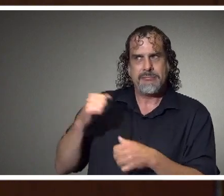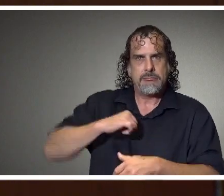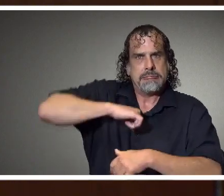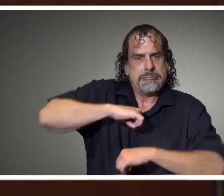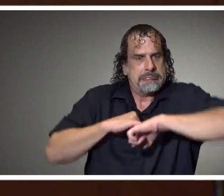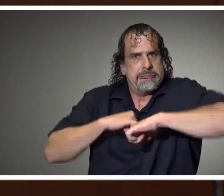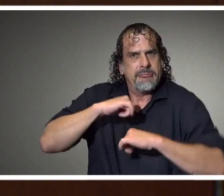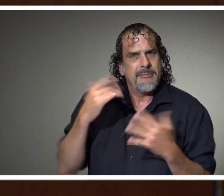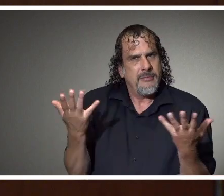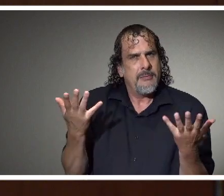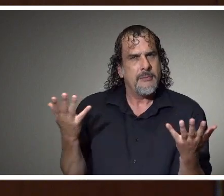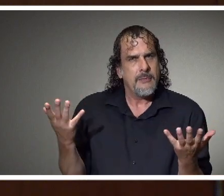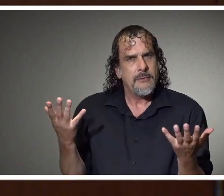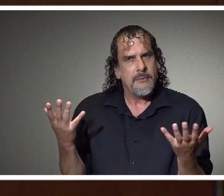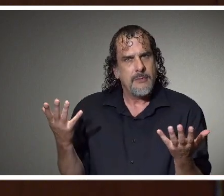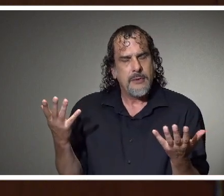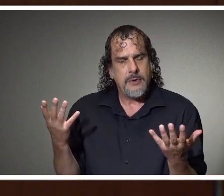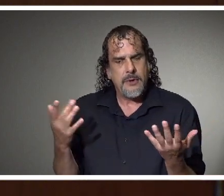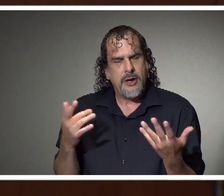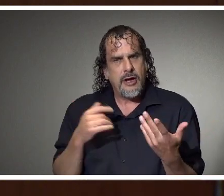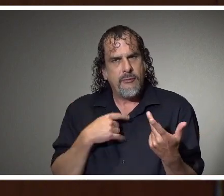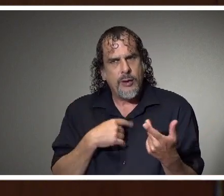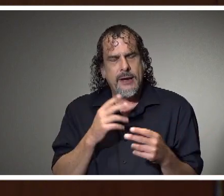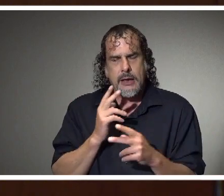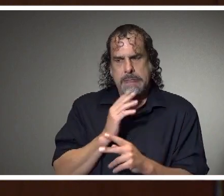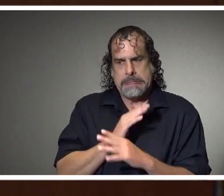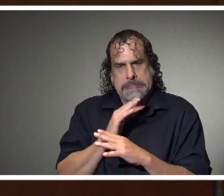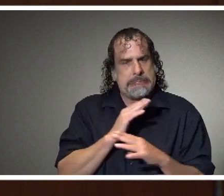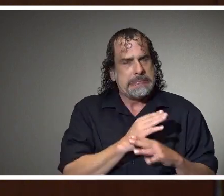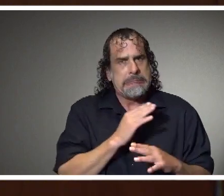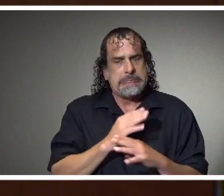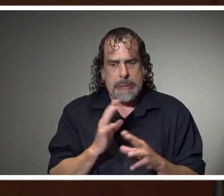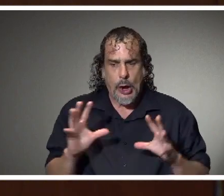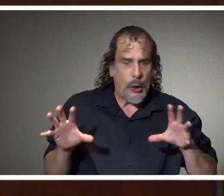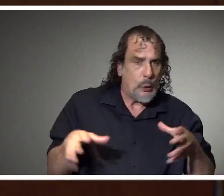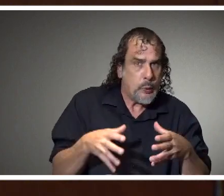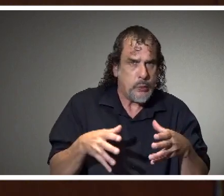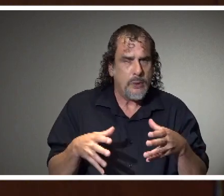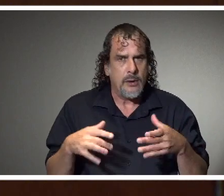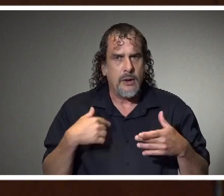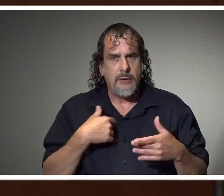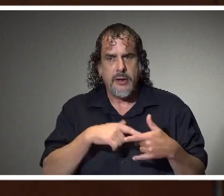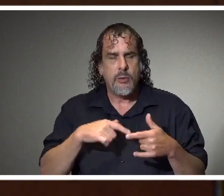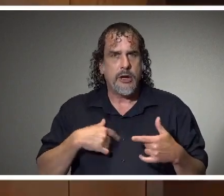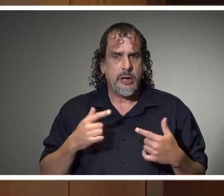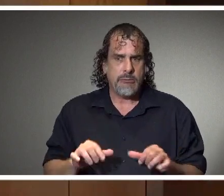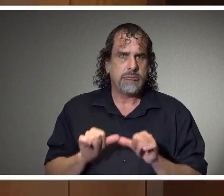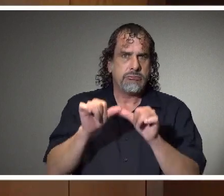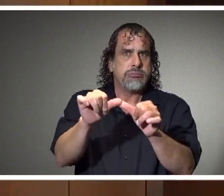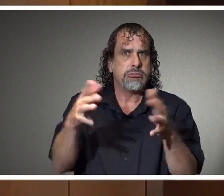So if we can collectively be careful, it'll be okay, for now.